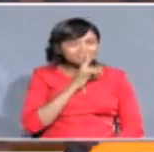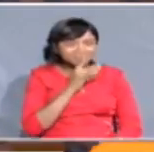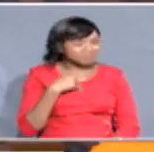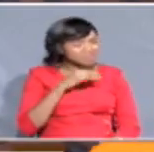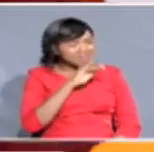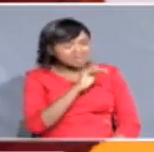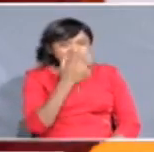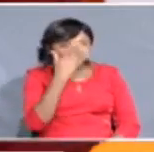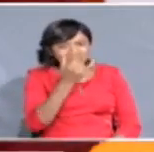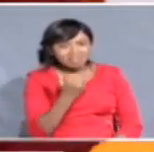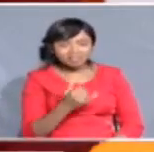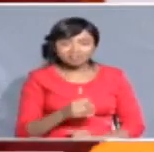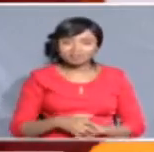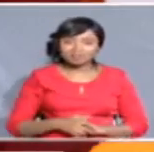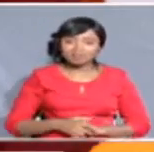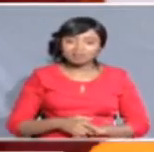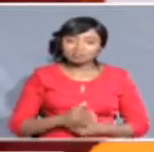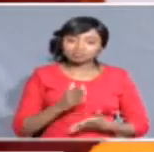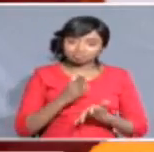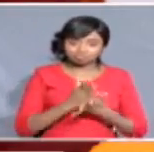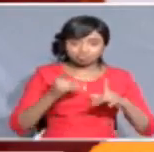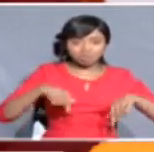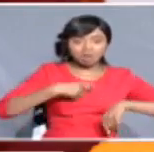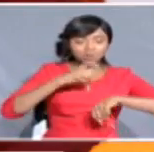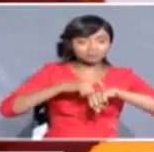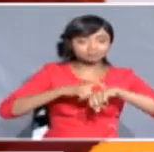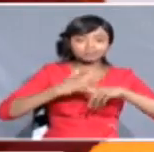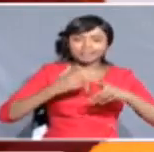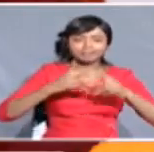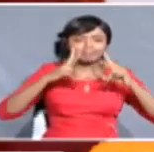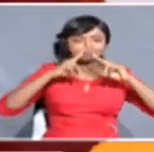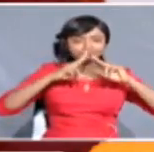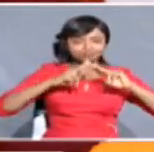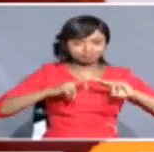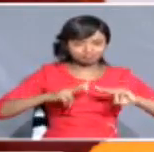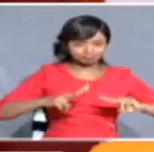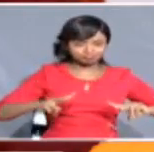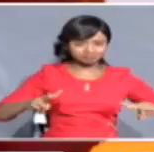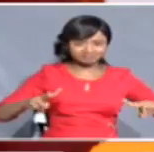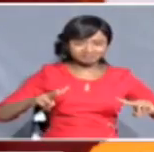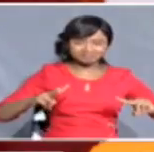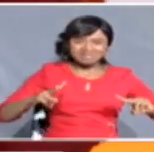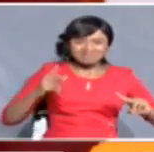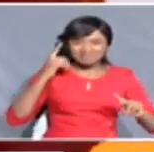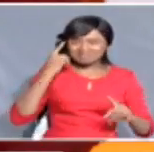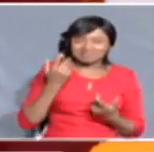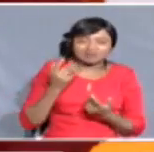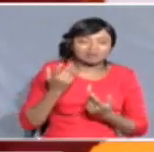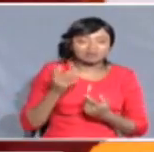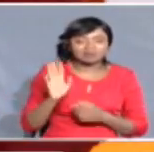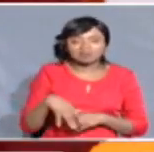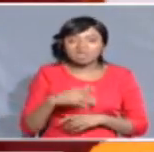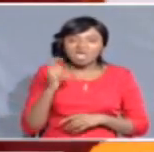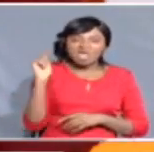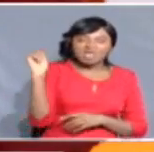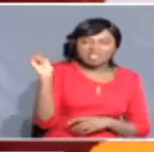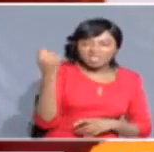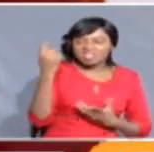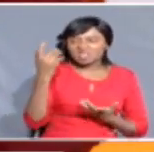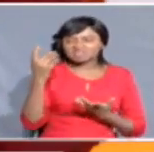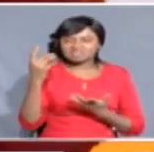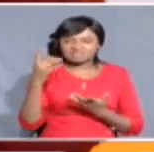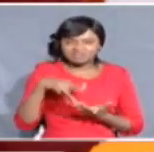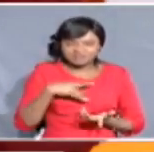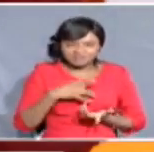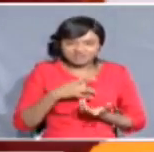why. This is a time for peace. And there's no reason why we just want to put Kenyans on edge all the